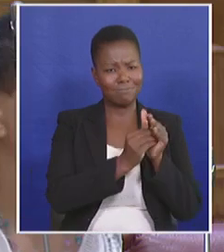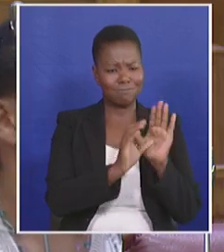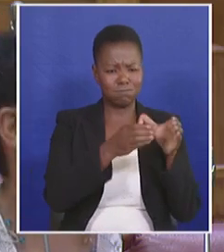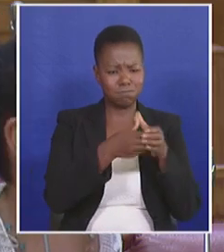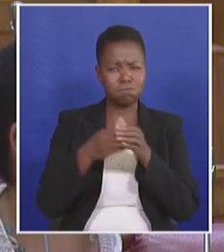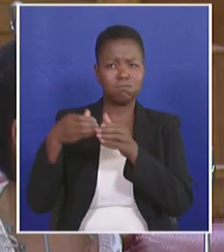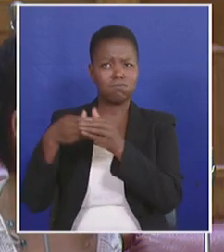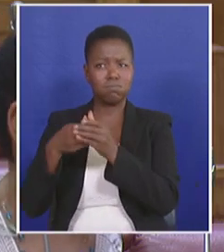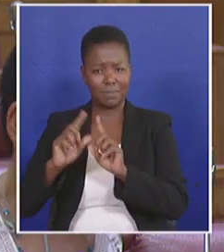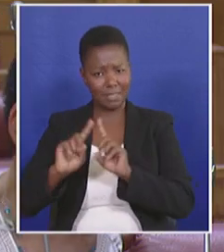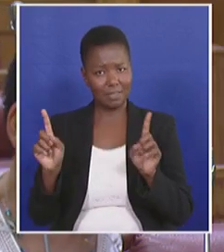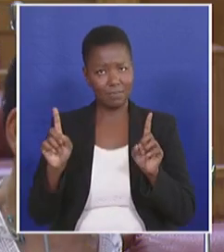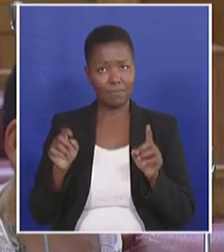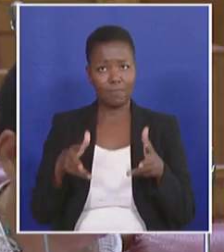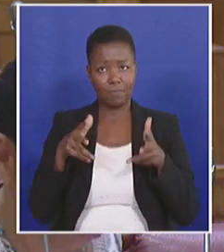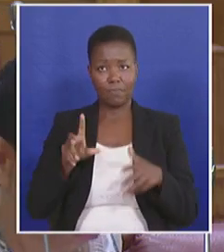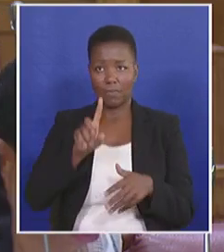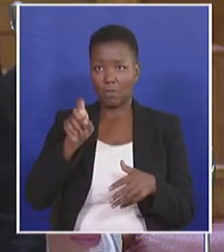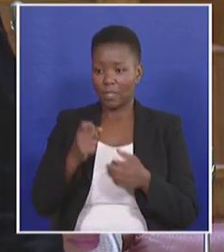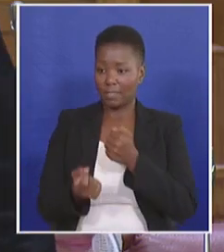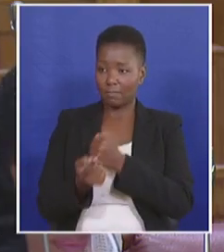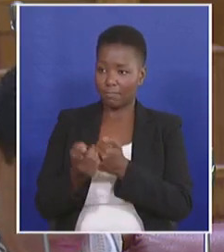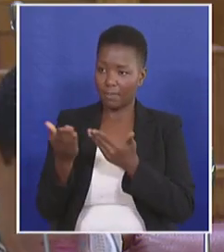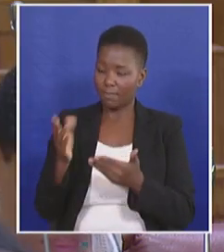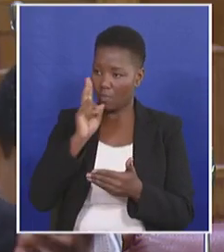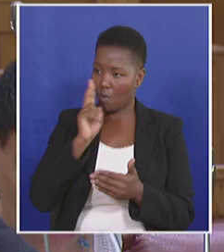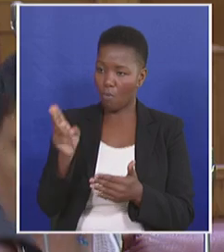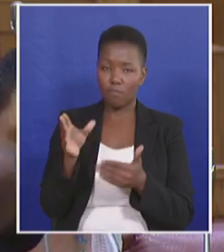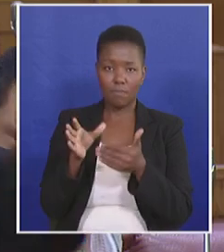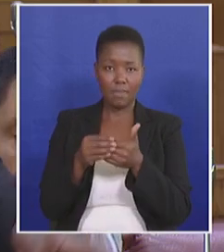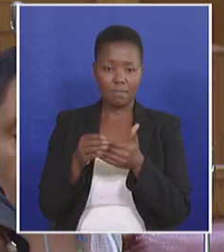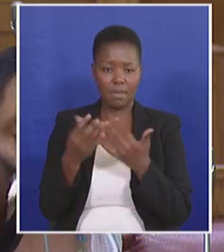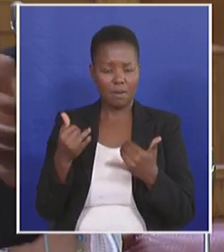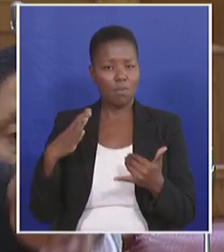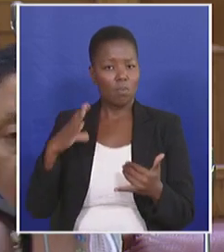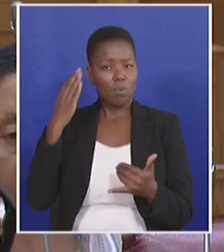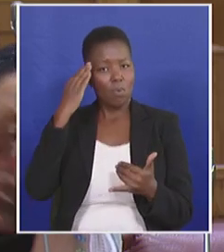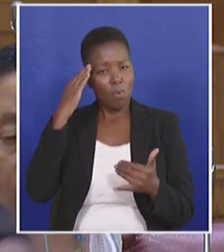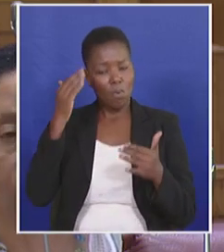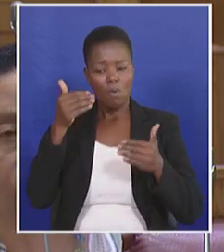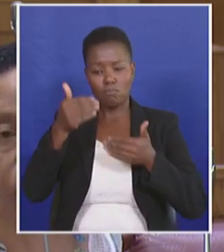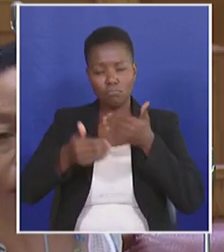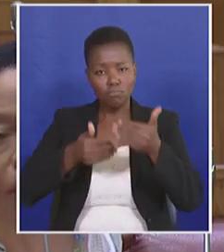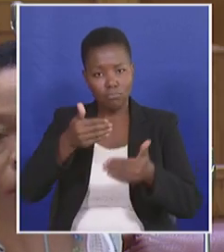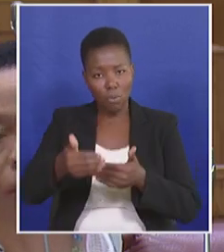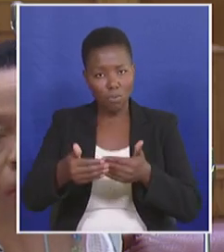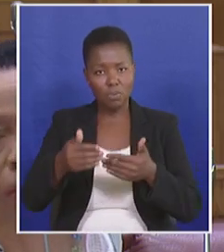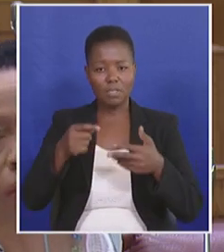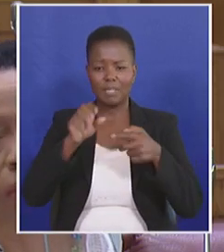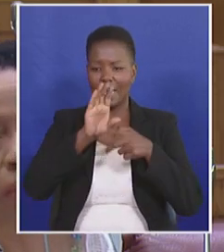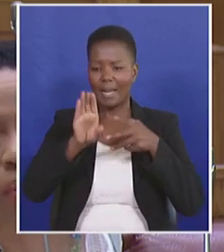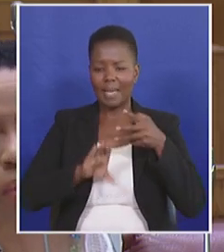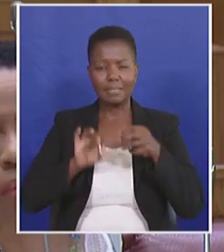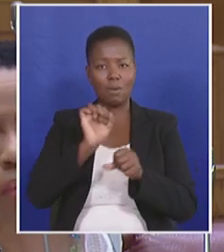that had been posed by yourself, Honourable Member, sought to do was to establish the procedure and in establishing